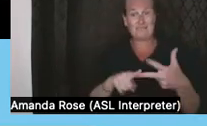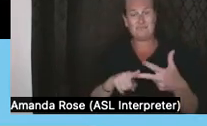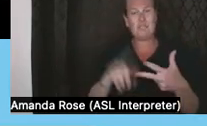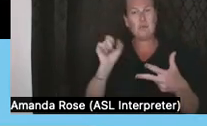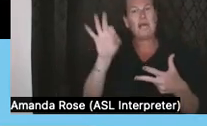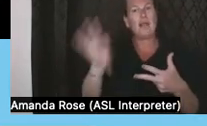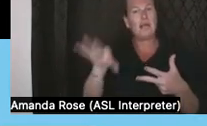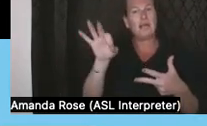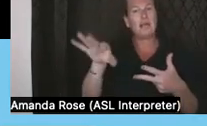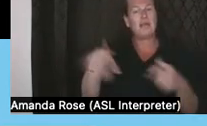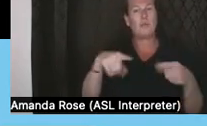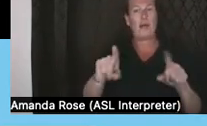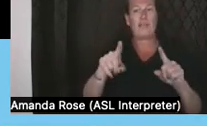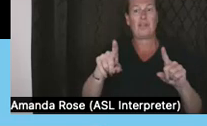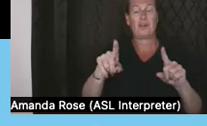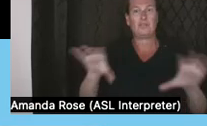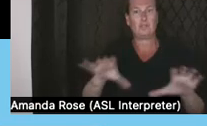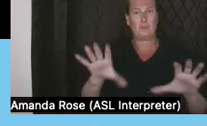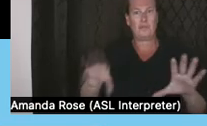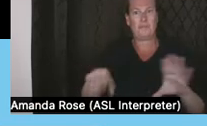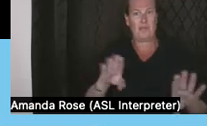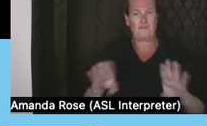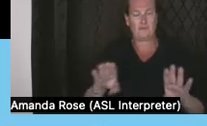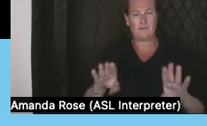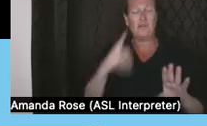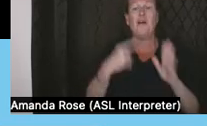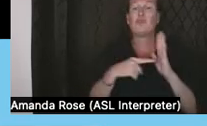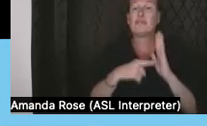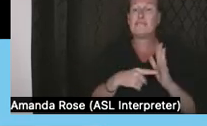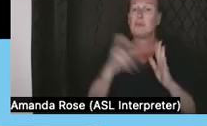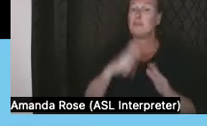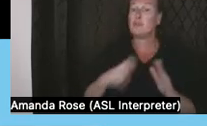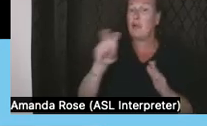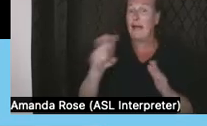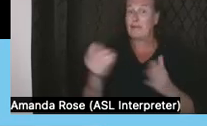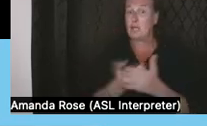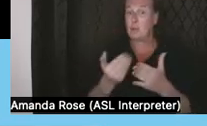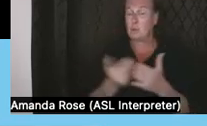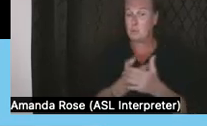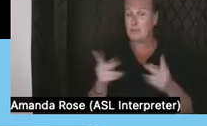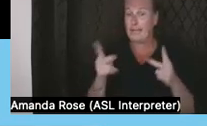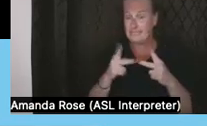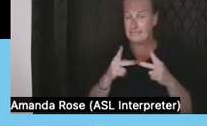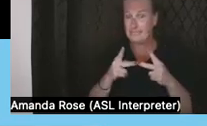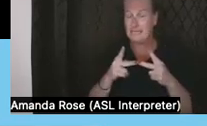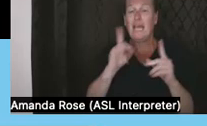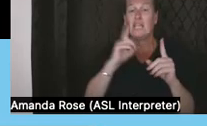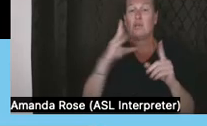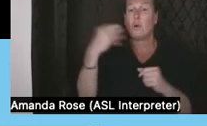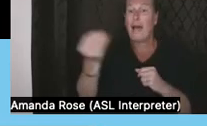behavior. For example, if you're traveling somewhere new and you're going to go have dinner with a lot of new